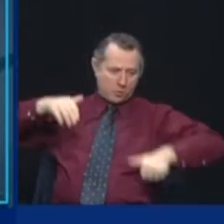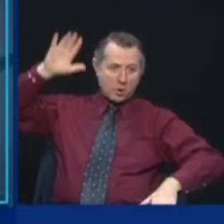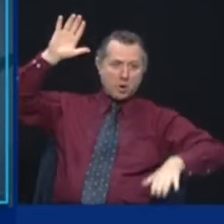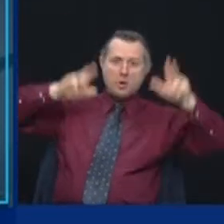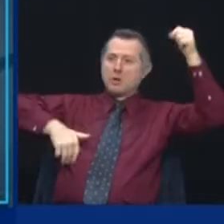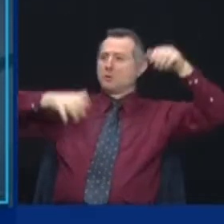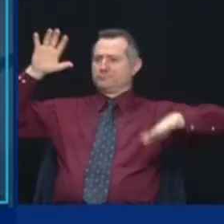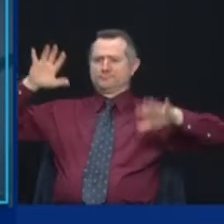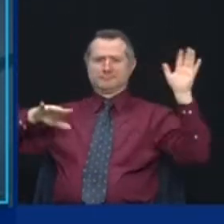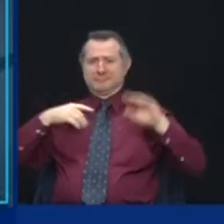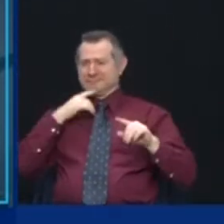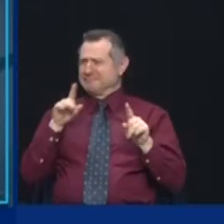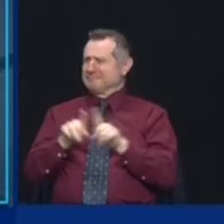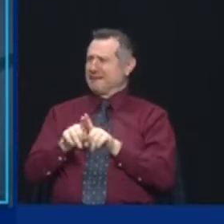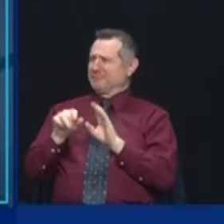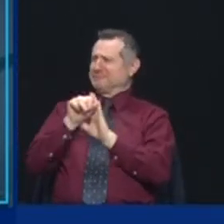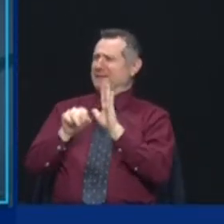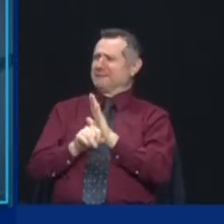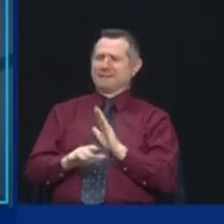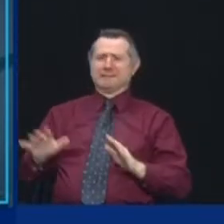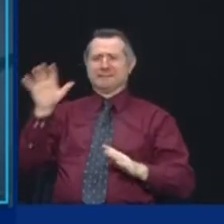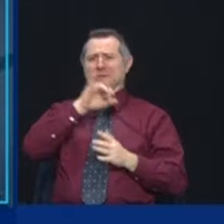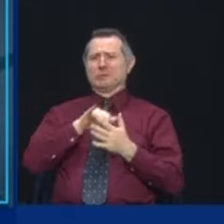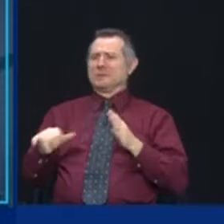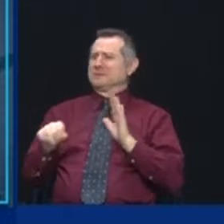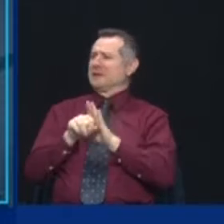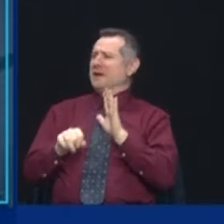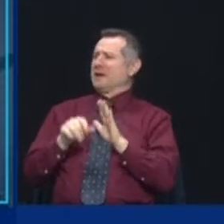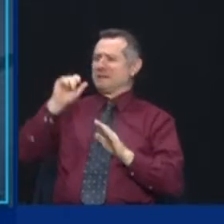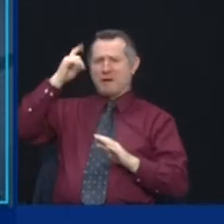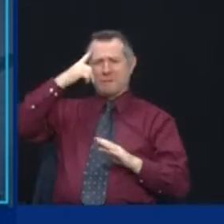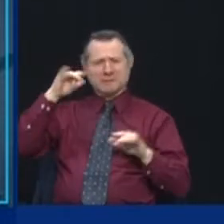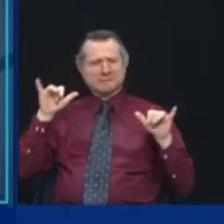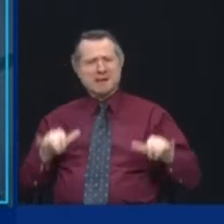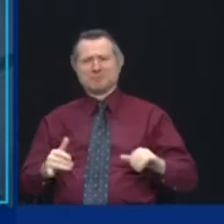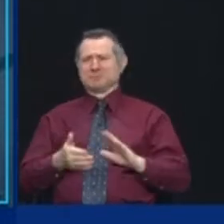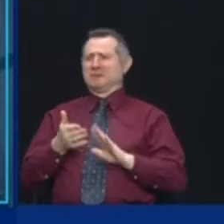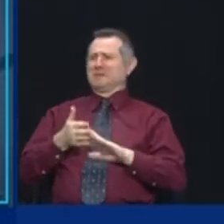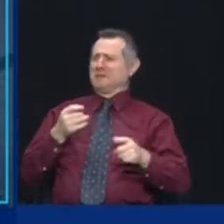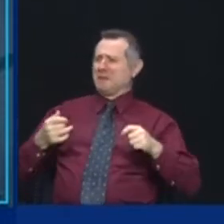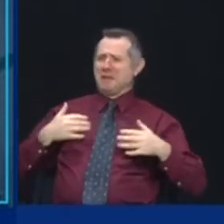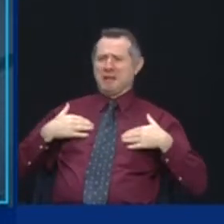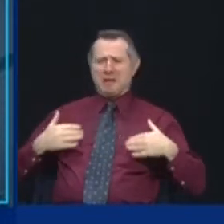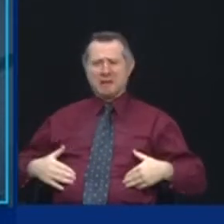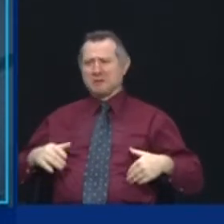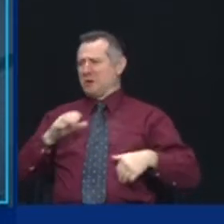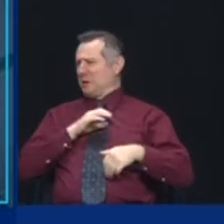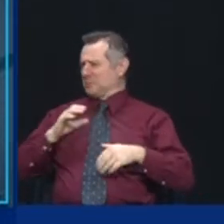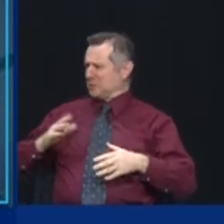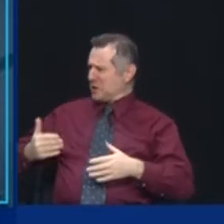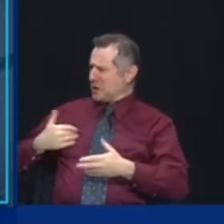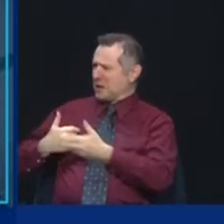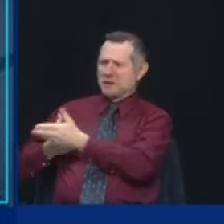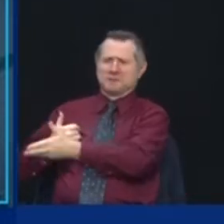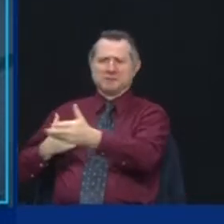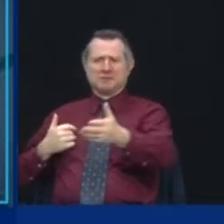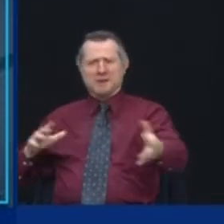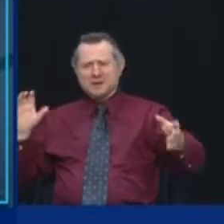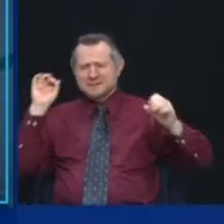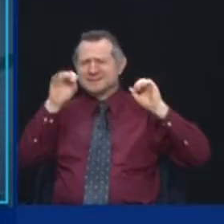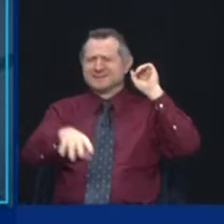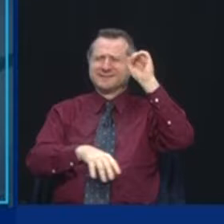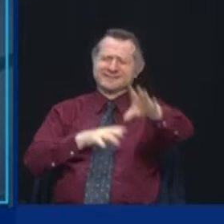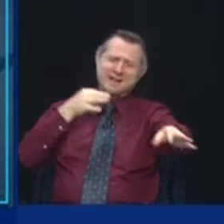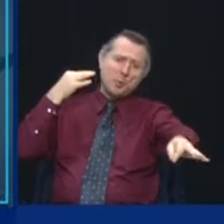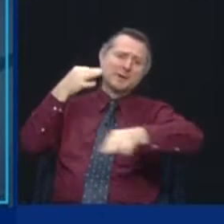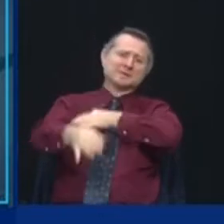state, same governor, same health commissioner, same message, same briefing. Why is there such